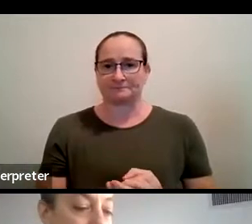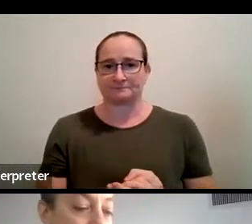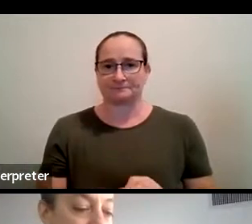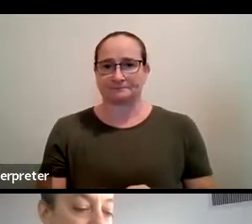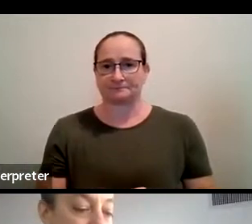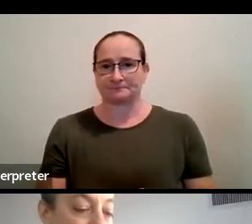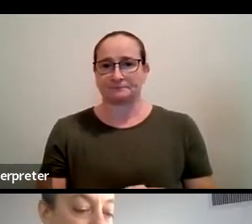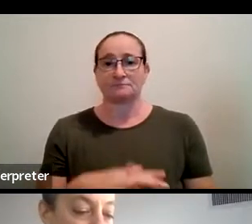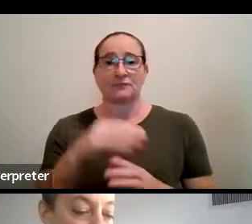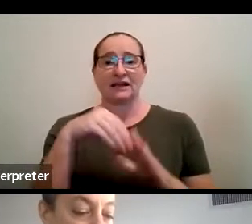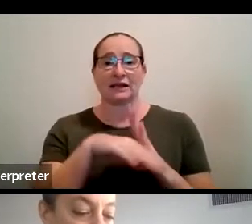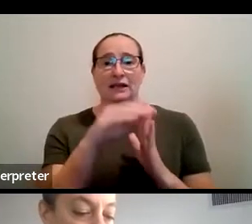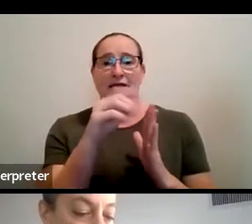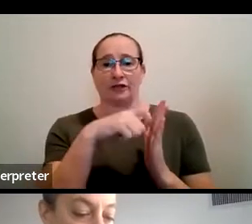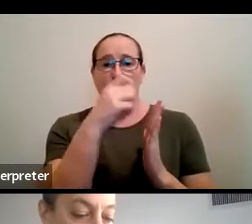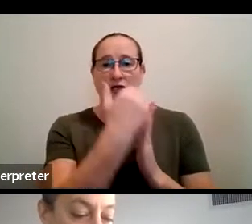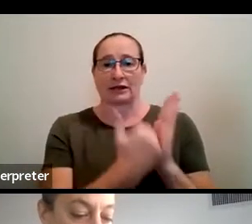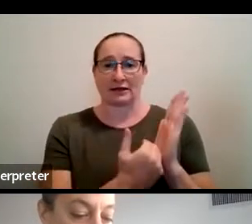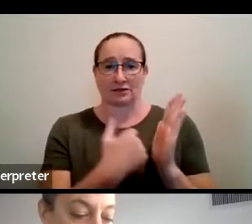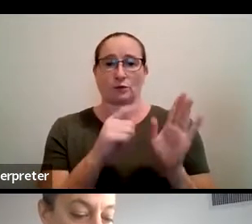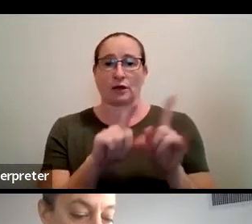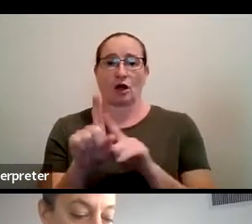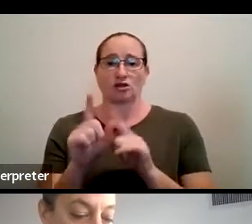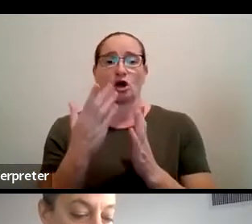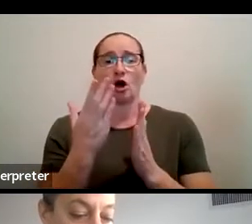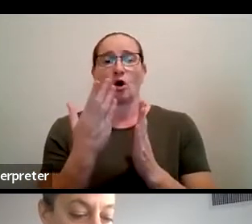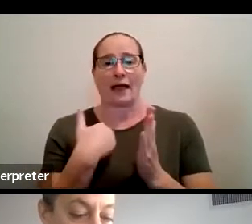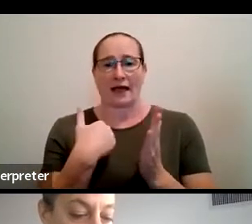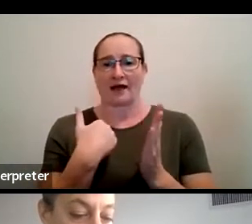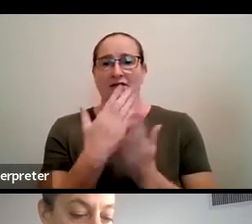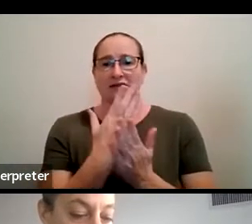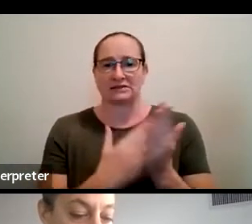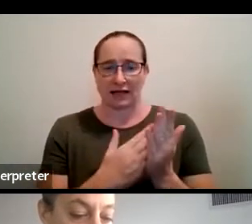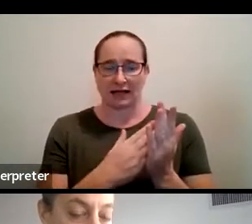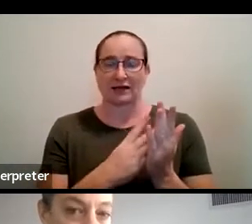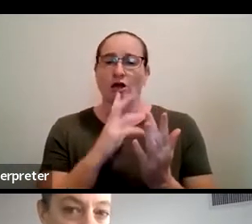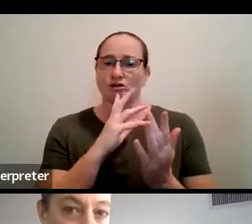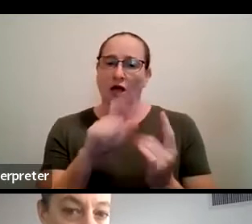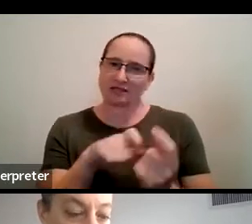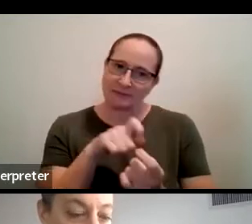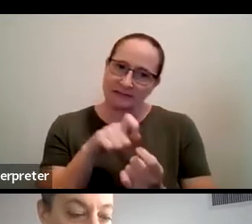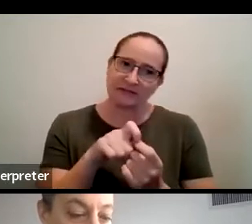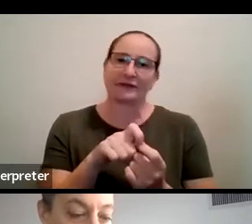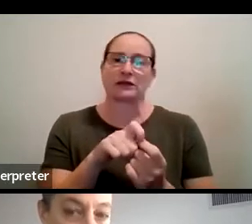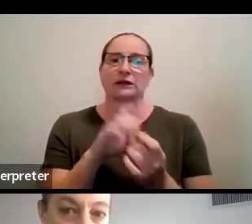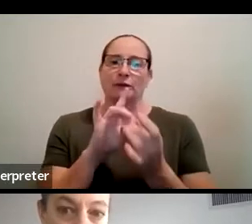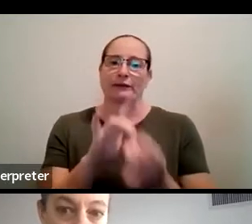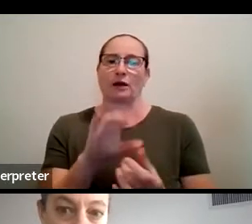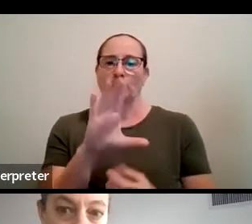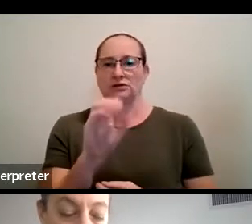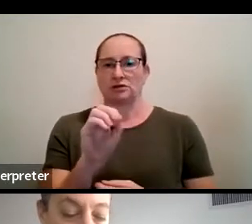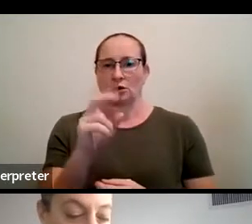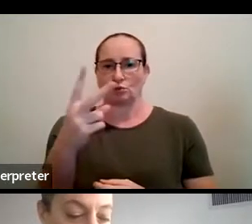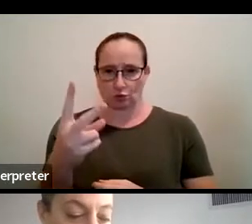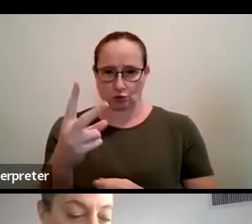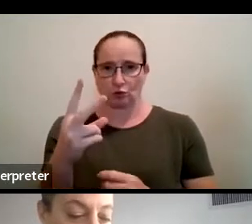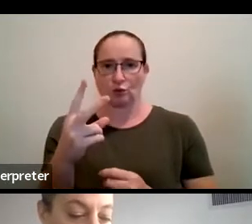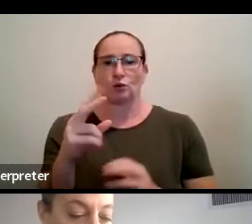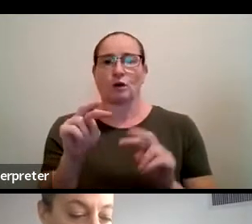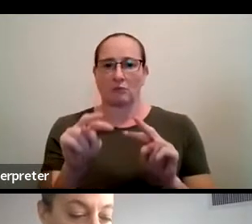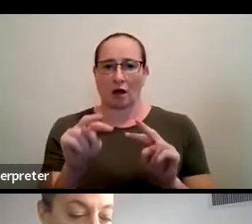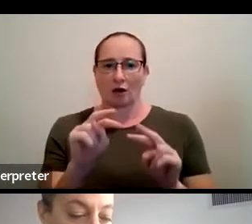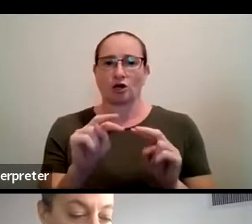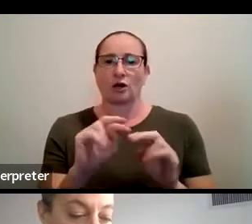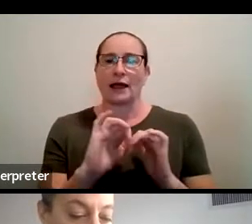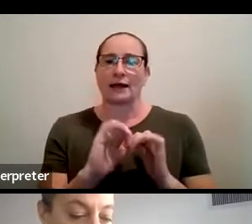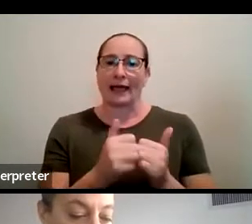In the checklist, we also have a section talking specifically about CO2 monitoring and to what extent